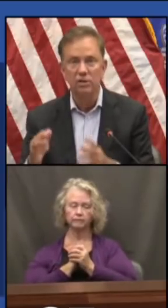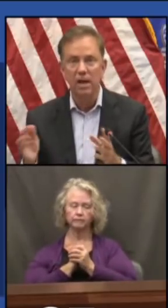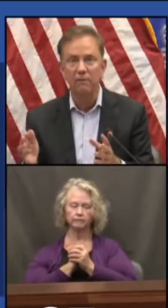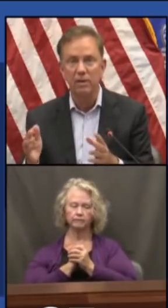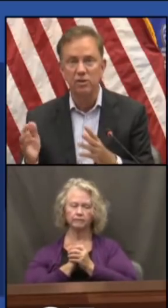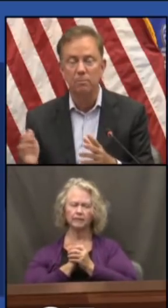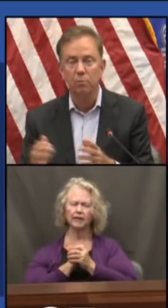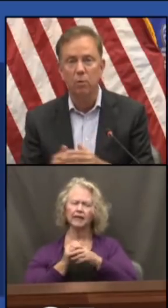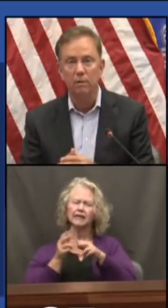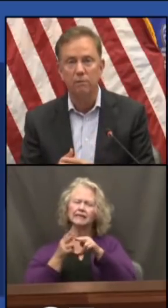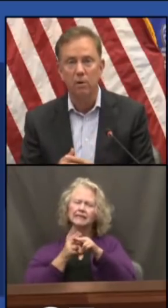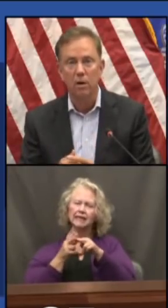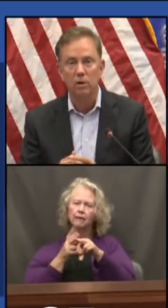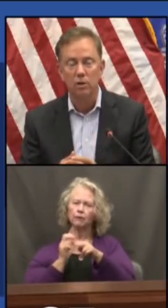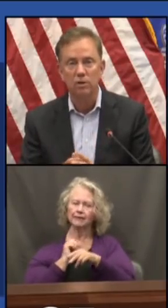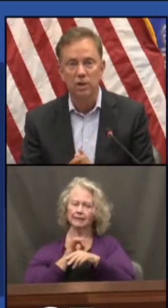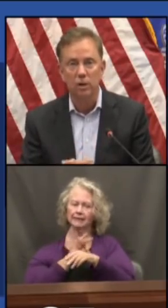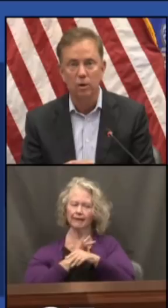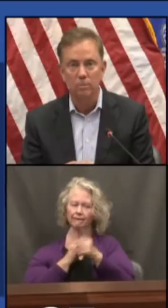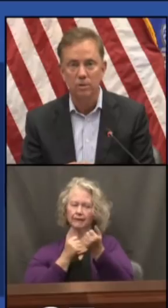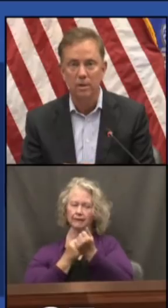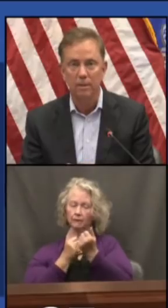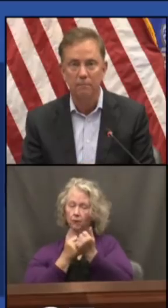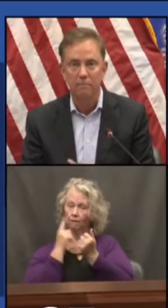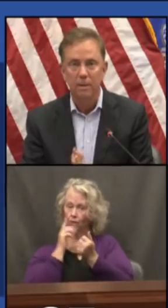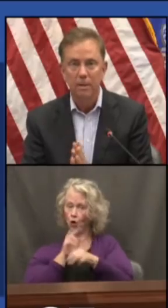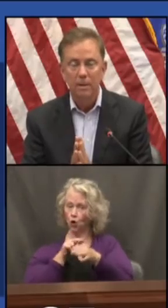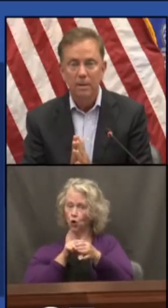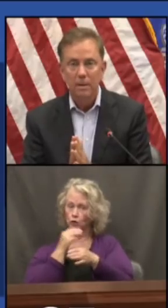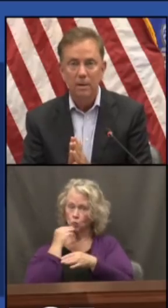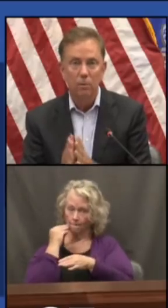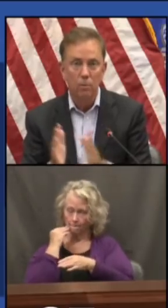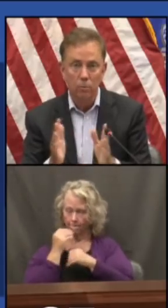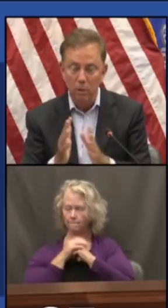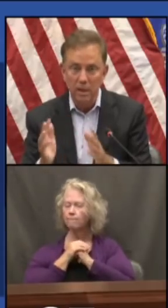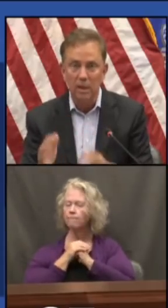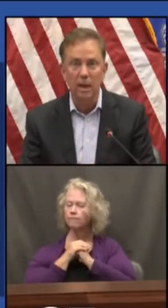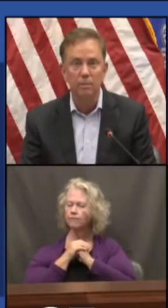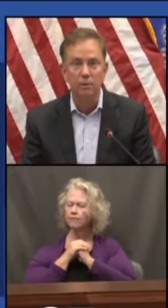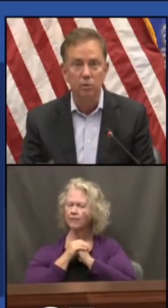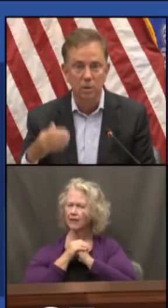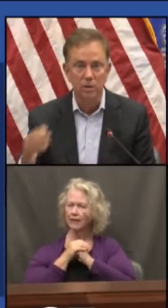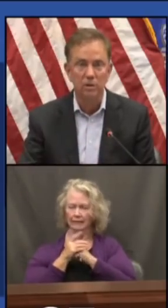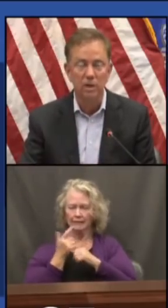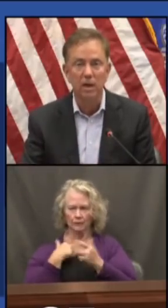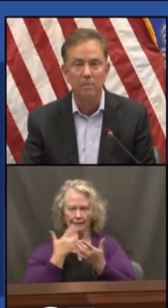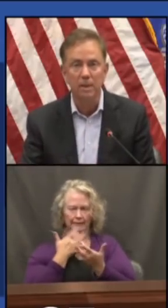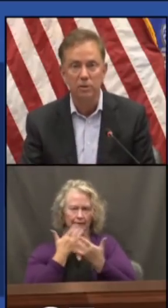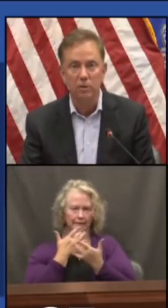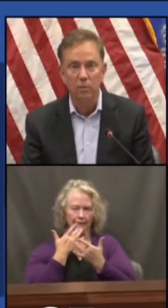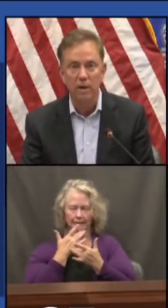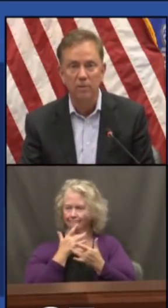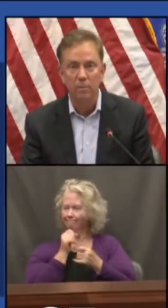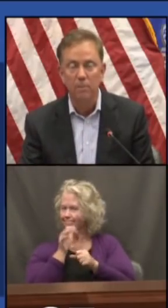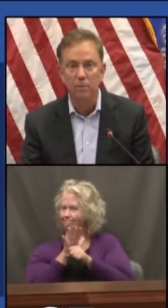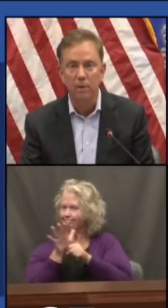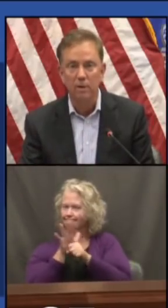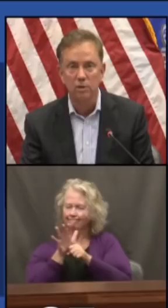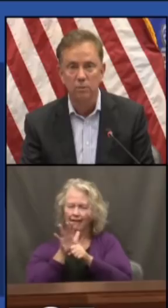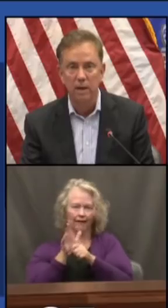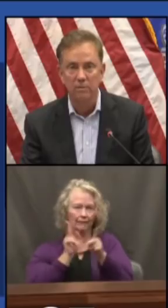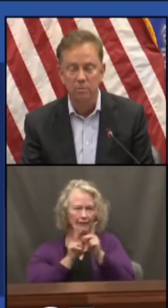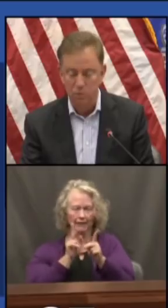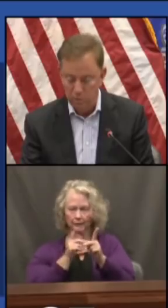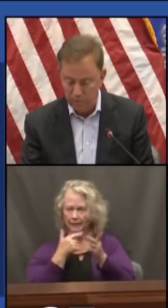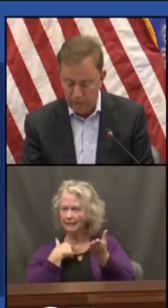Temporary staffing support for our nursing homes. We're looking at labor shortages. I got to make sure that we have the people there,